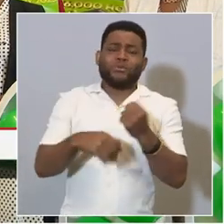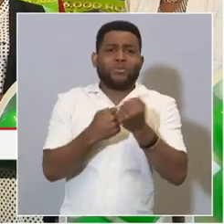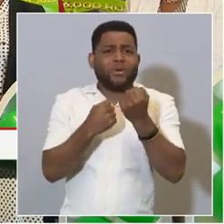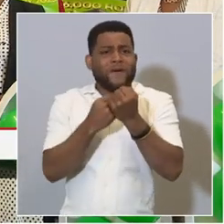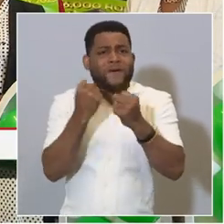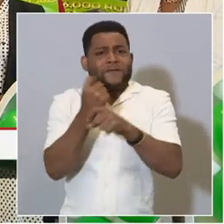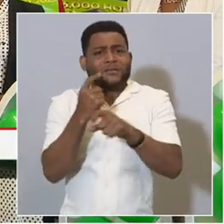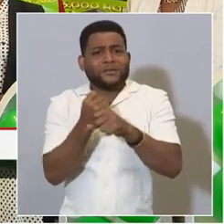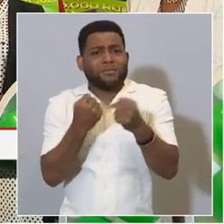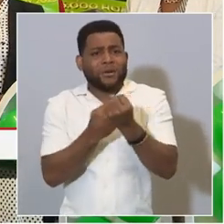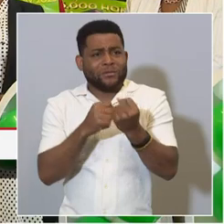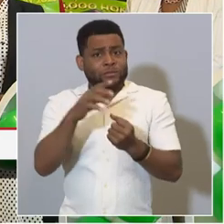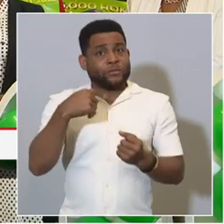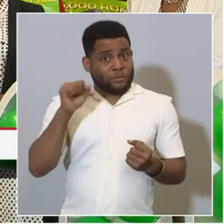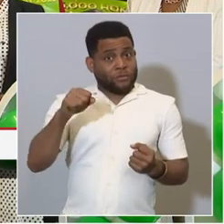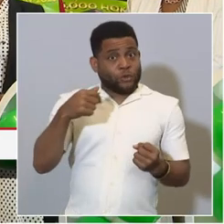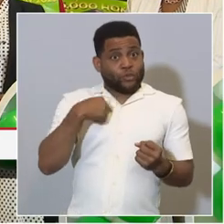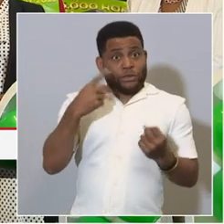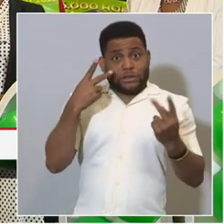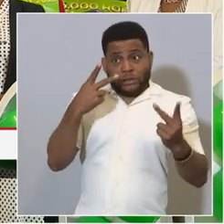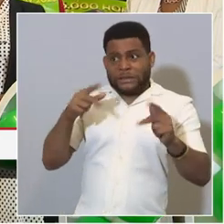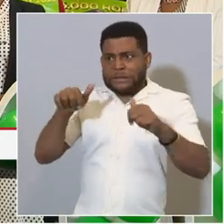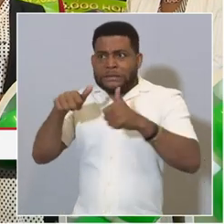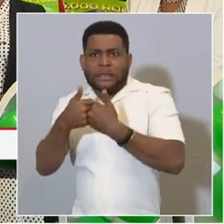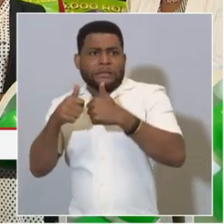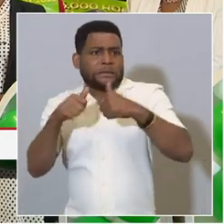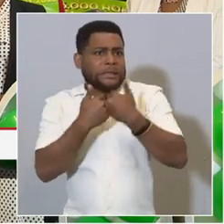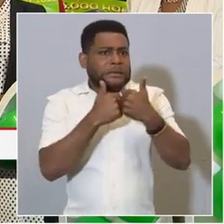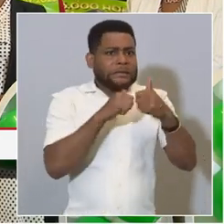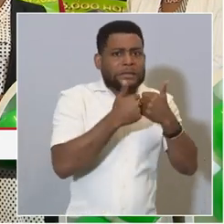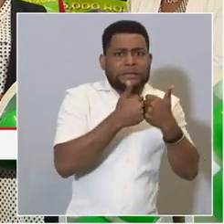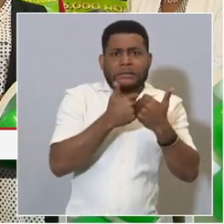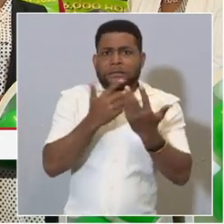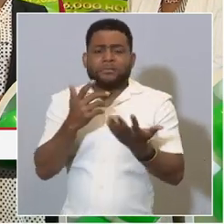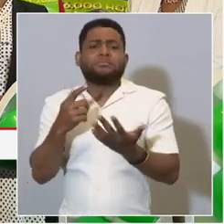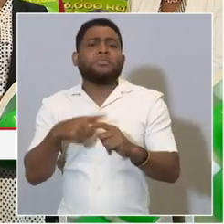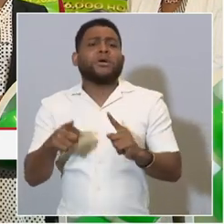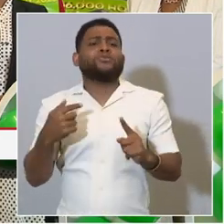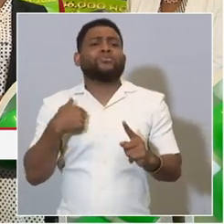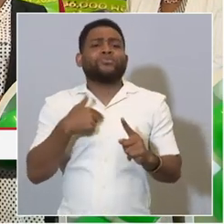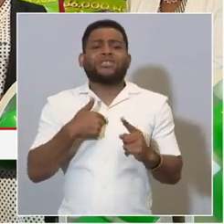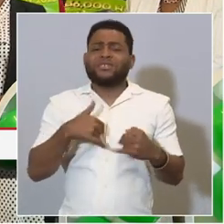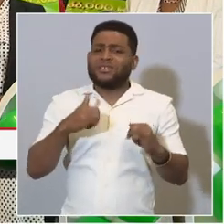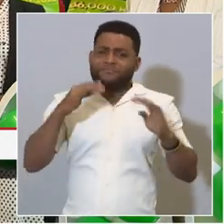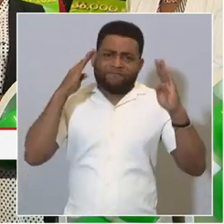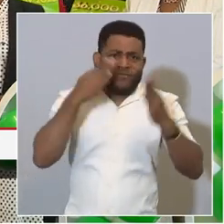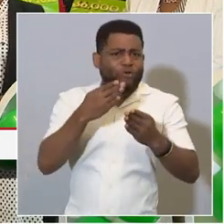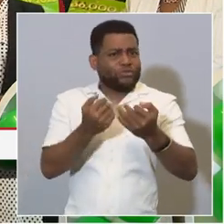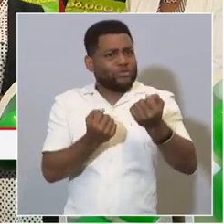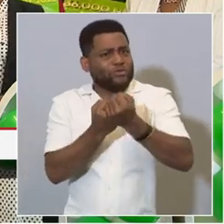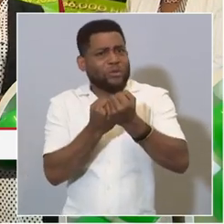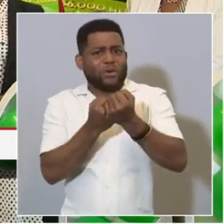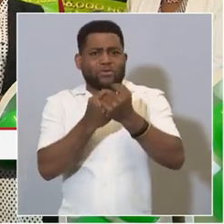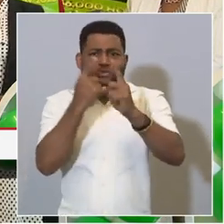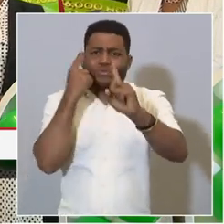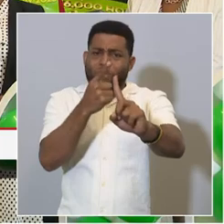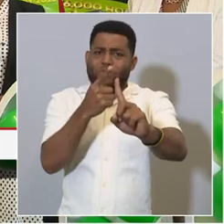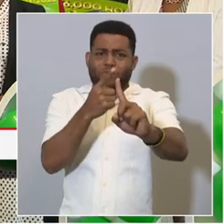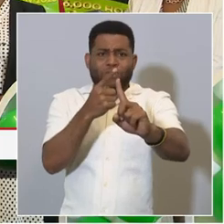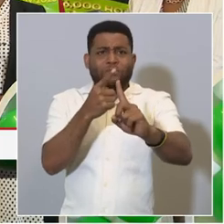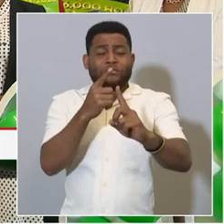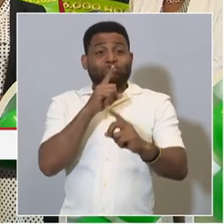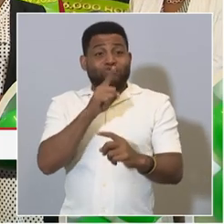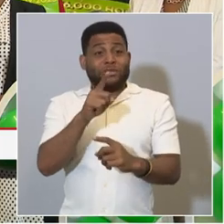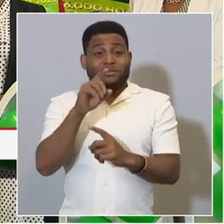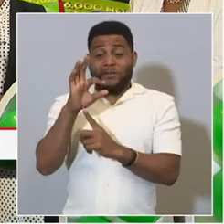mayor's nonetheless focused on that goal with the council's support, and it has proven to be one of the best vehicles to really fund some of these